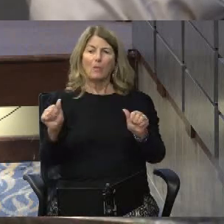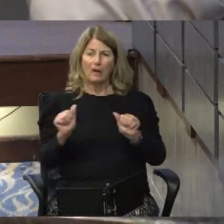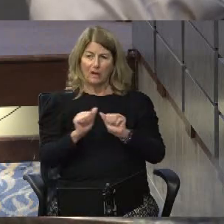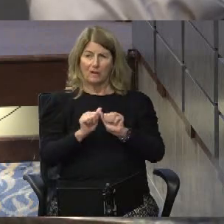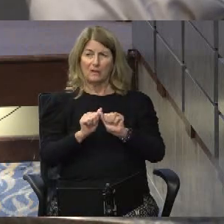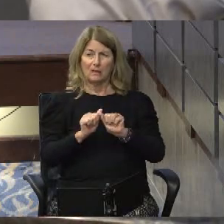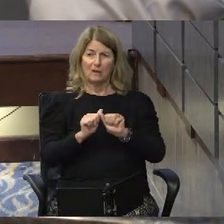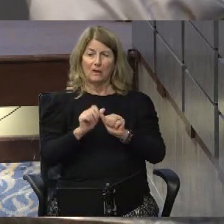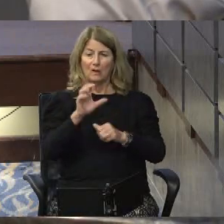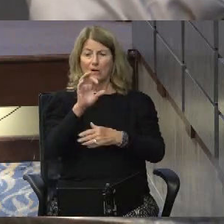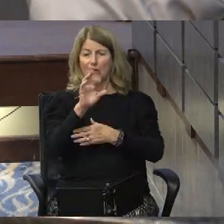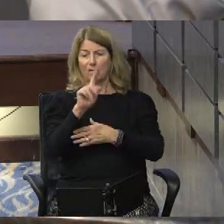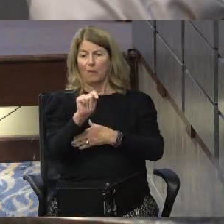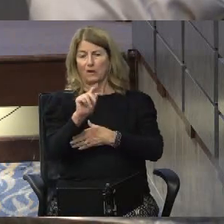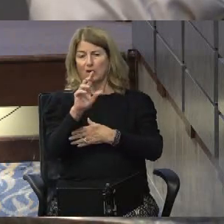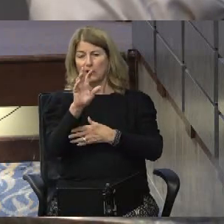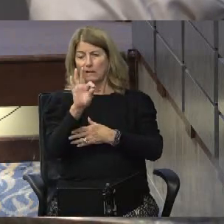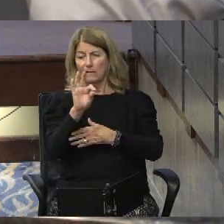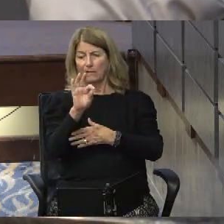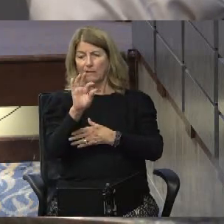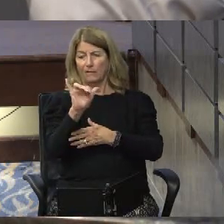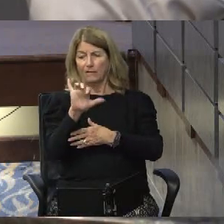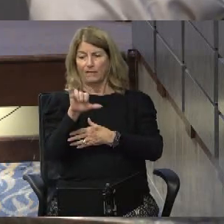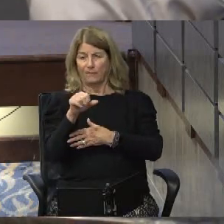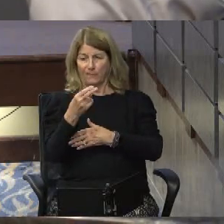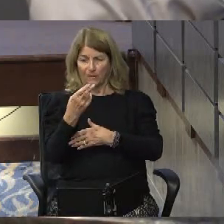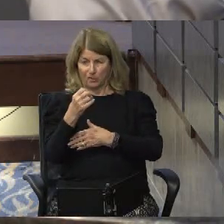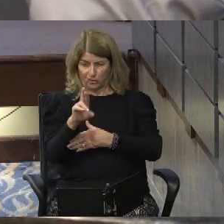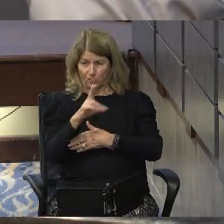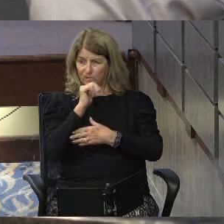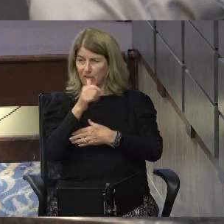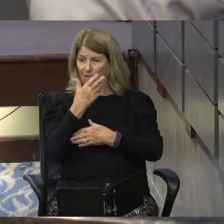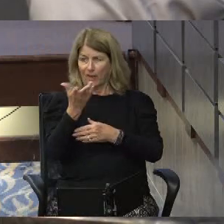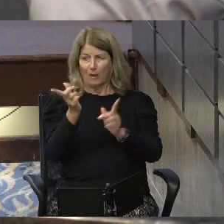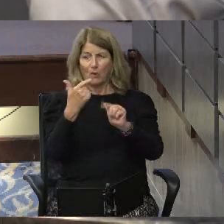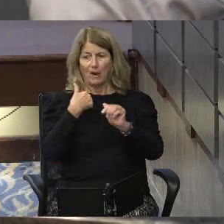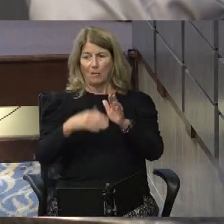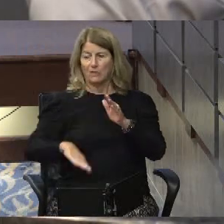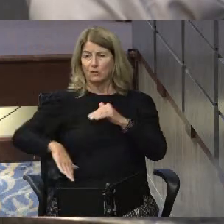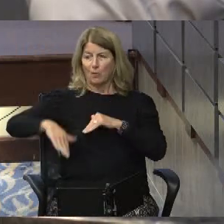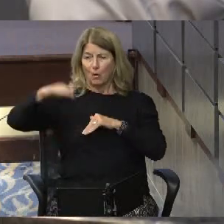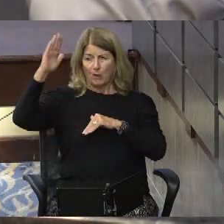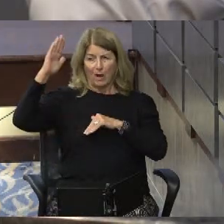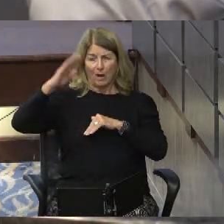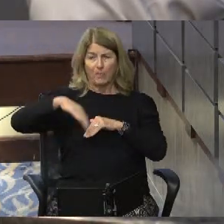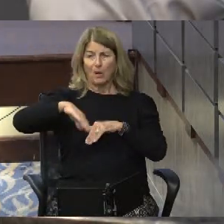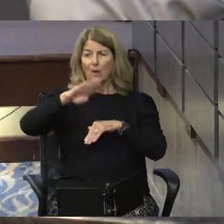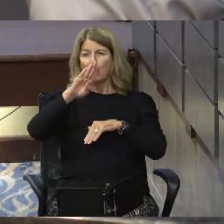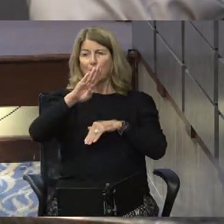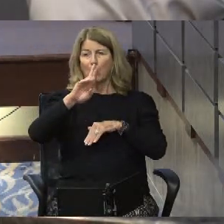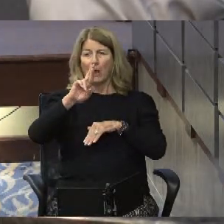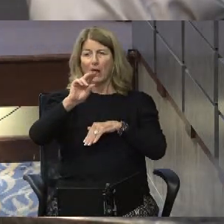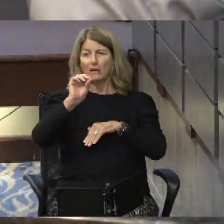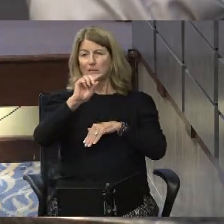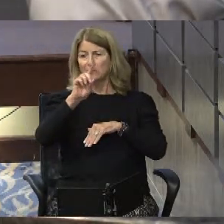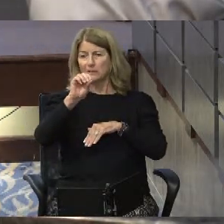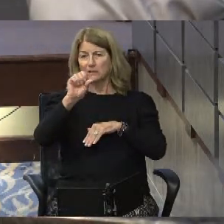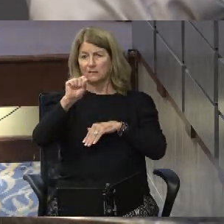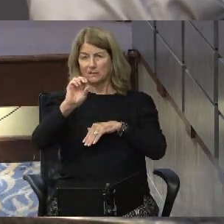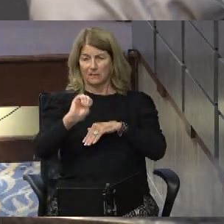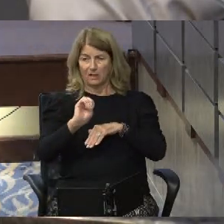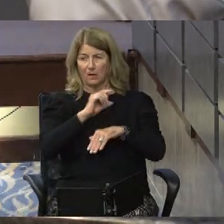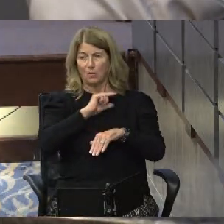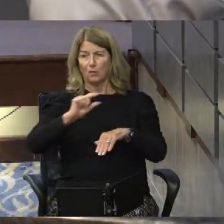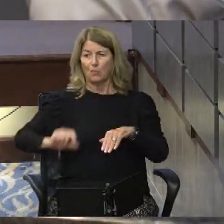Fort Fisher wasn't there when I was growing up. The Brazos Queen wasn't there. It has been,